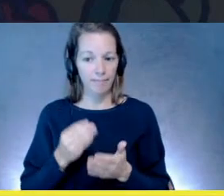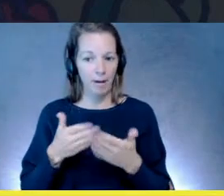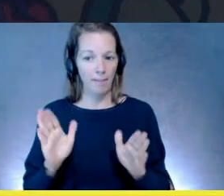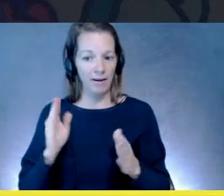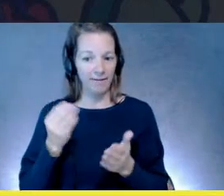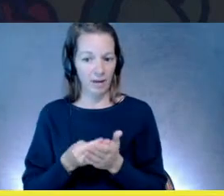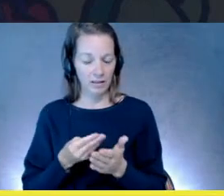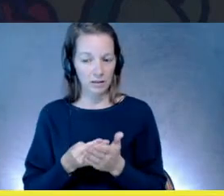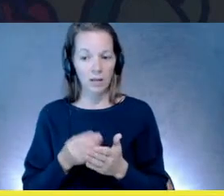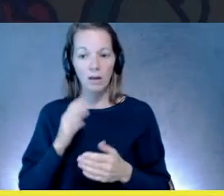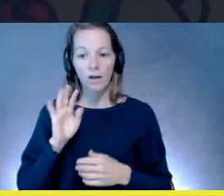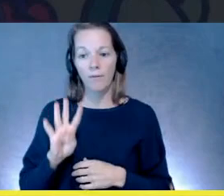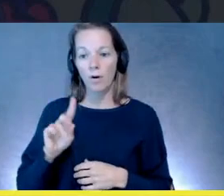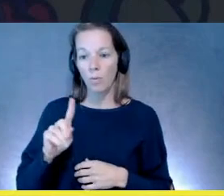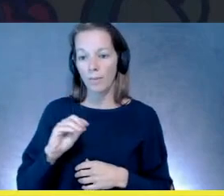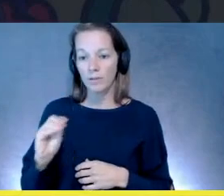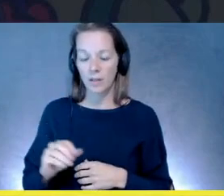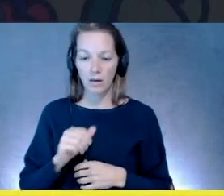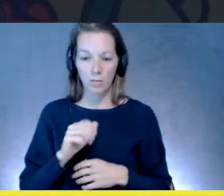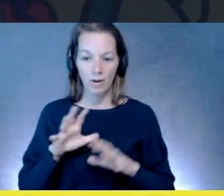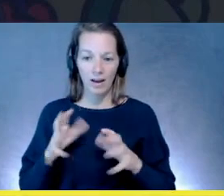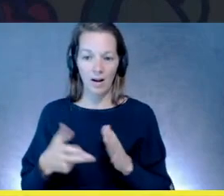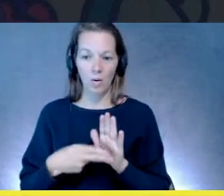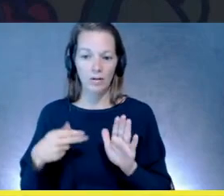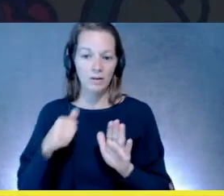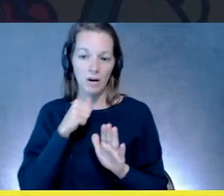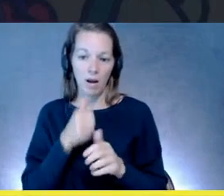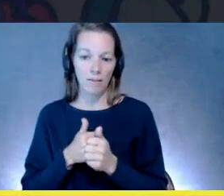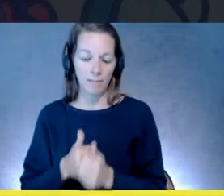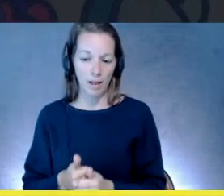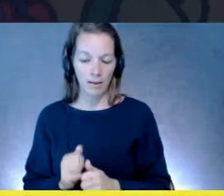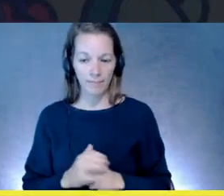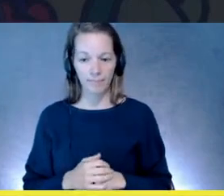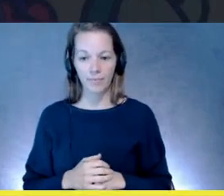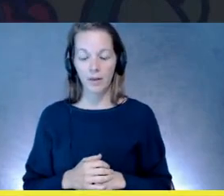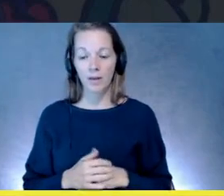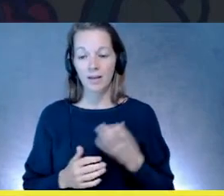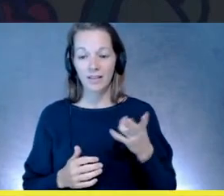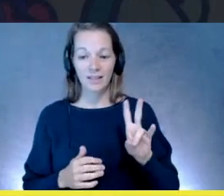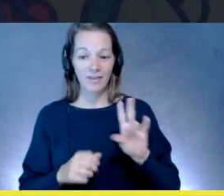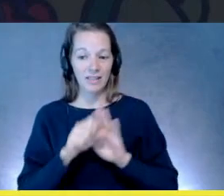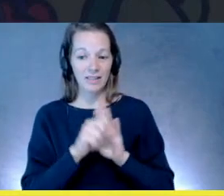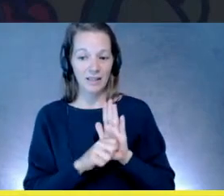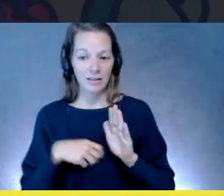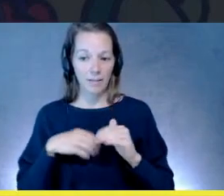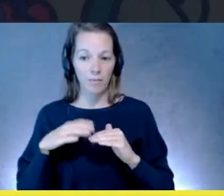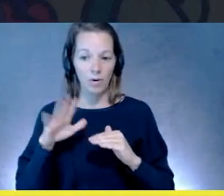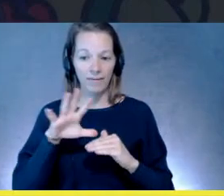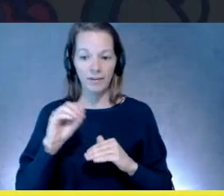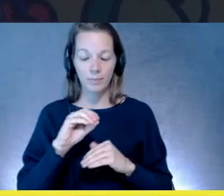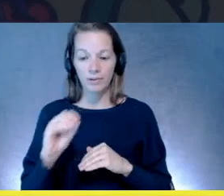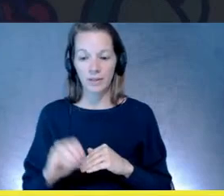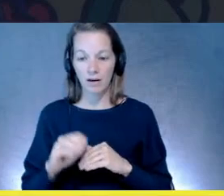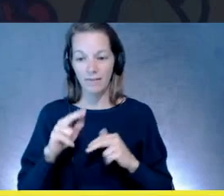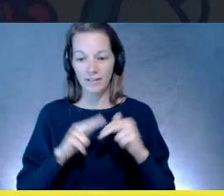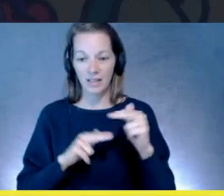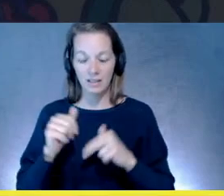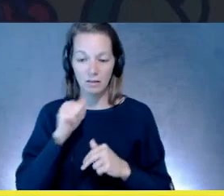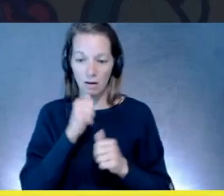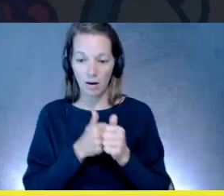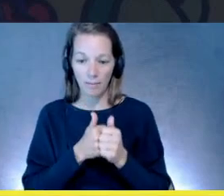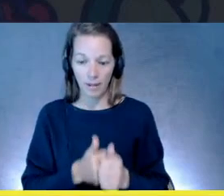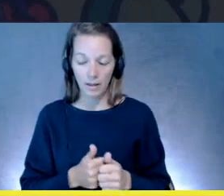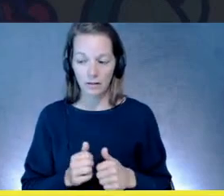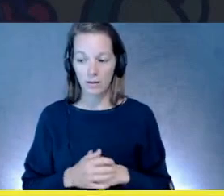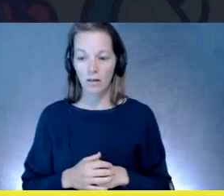facilities, 41% were categorized as non-compliant. 17 states had more than 50% of facilities in non-compliance, with